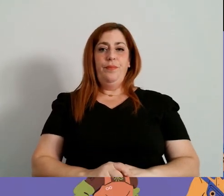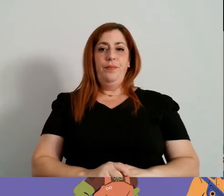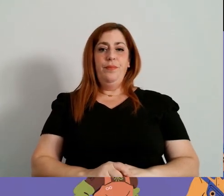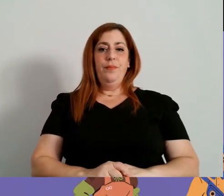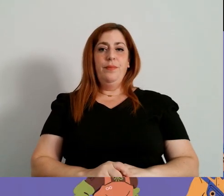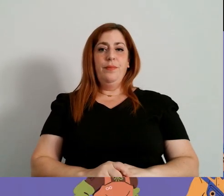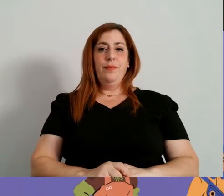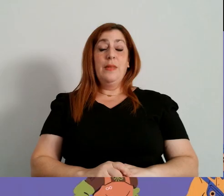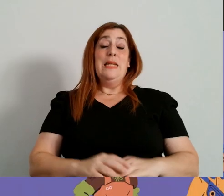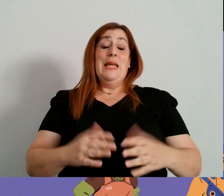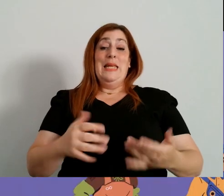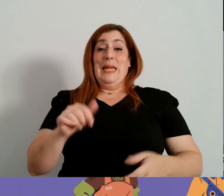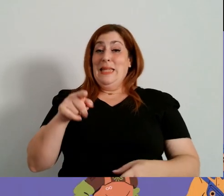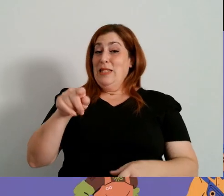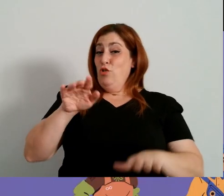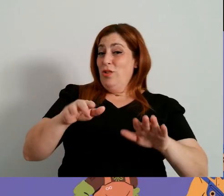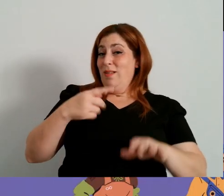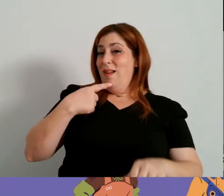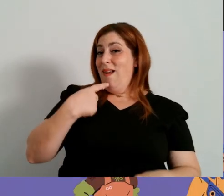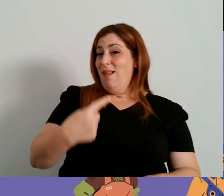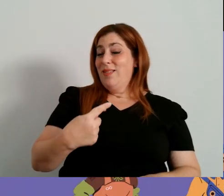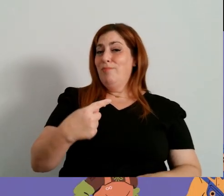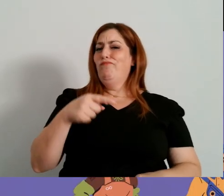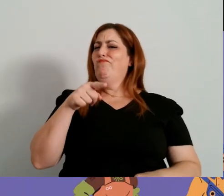look autistic in the past,